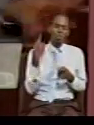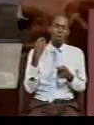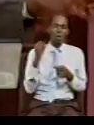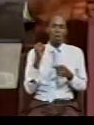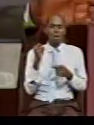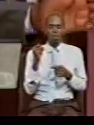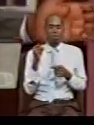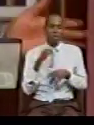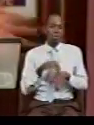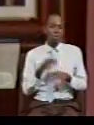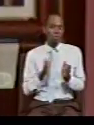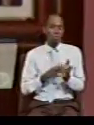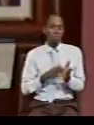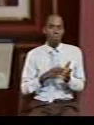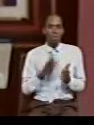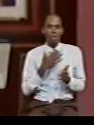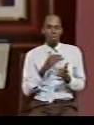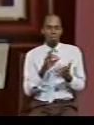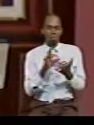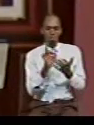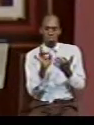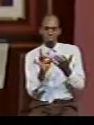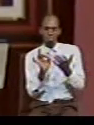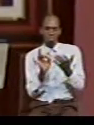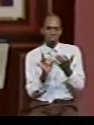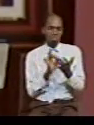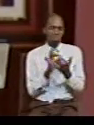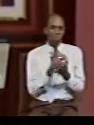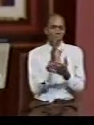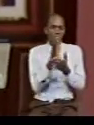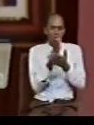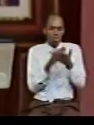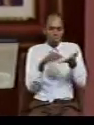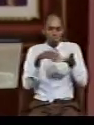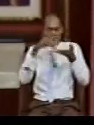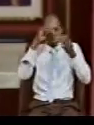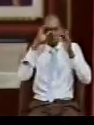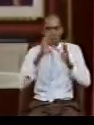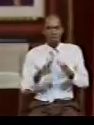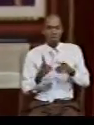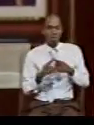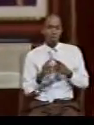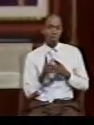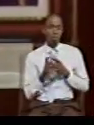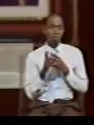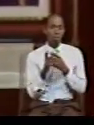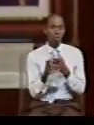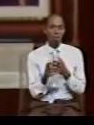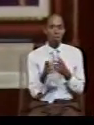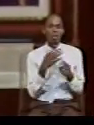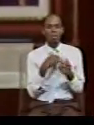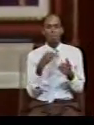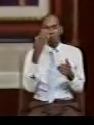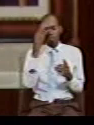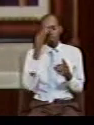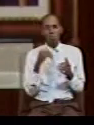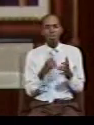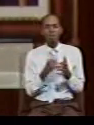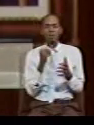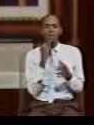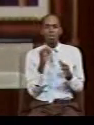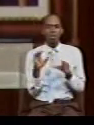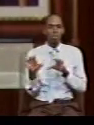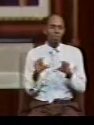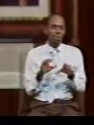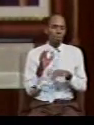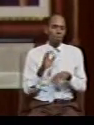they chose some of the students to run, and it was just some meters or some